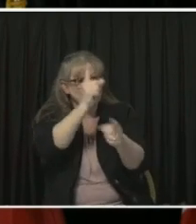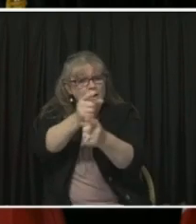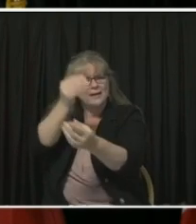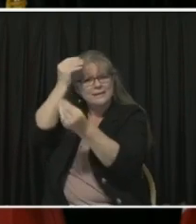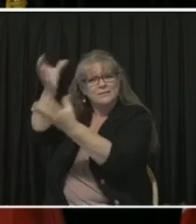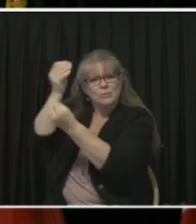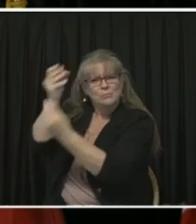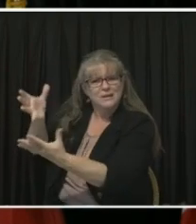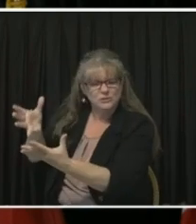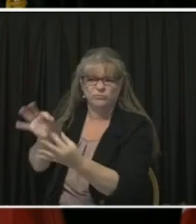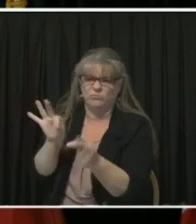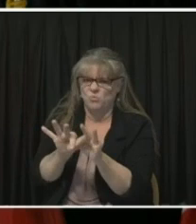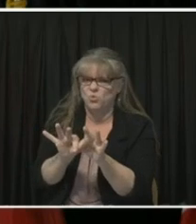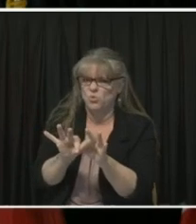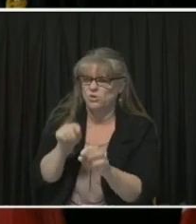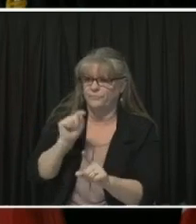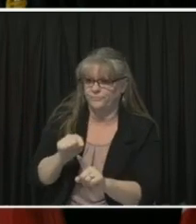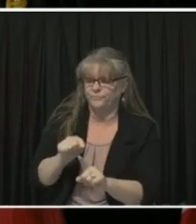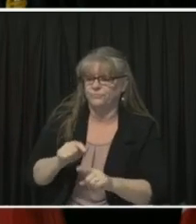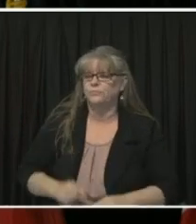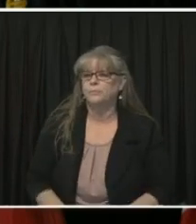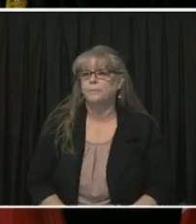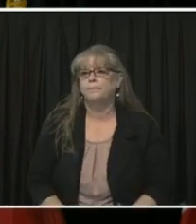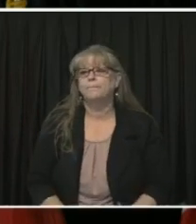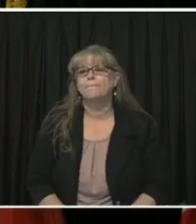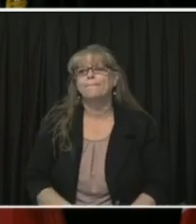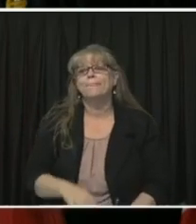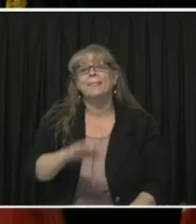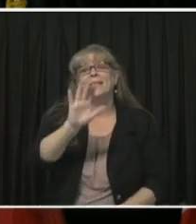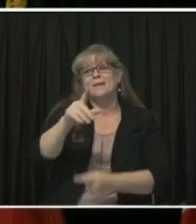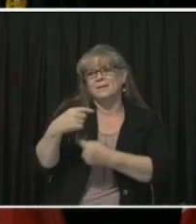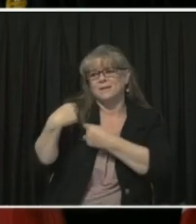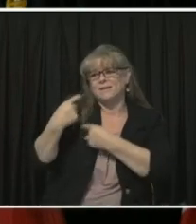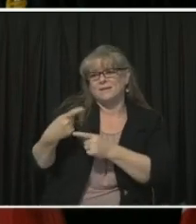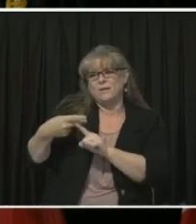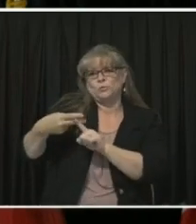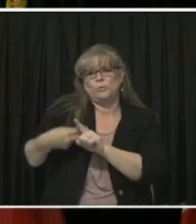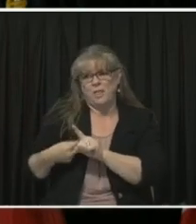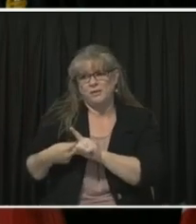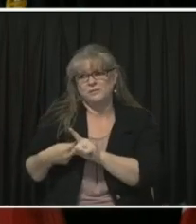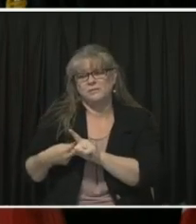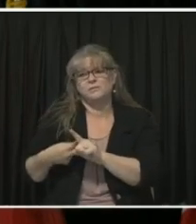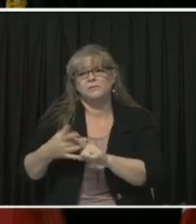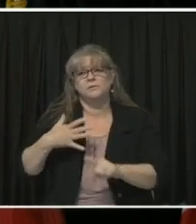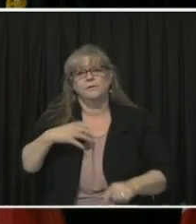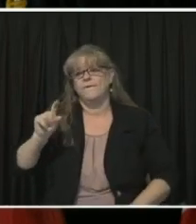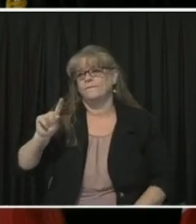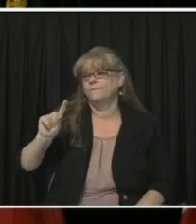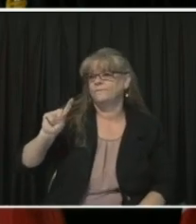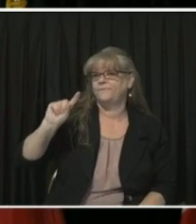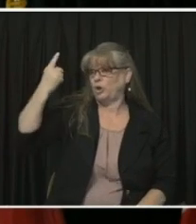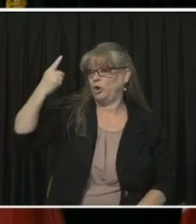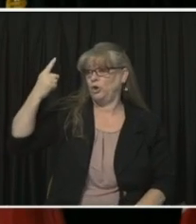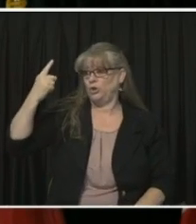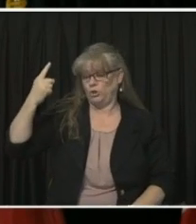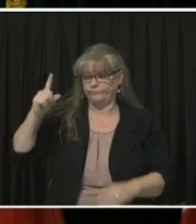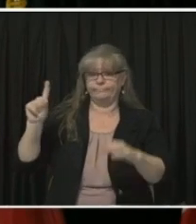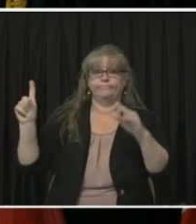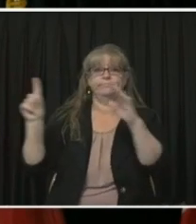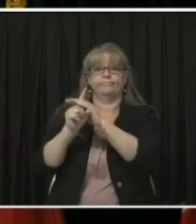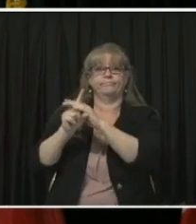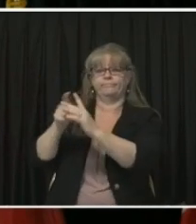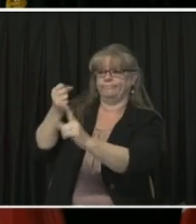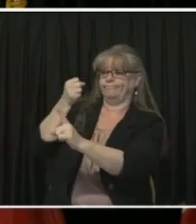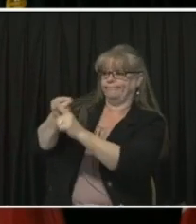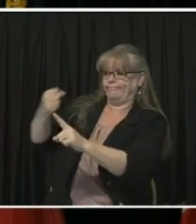out that while the first confirmed case was 2 months ago yesterday, I think it was somebody interviewed me about this so-called patient zero,